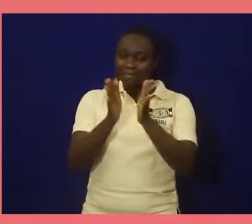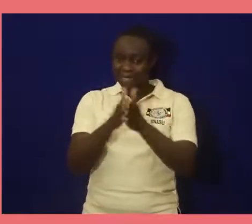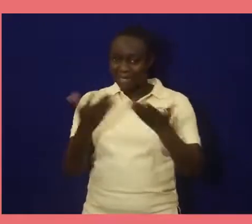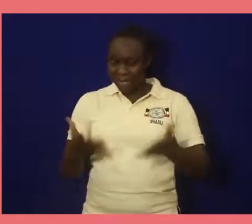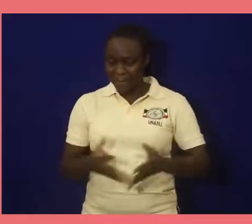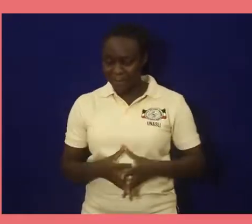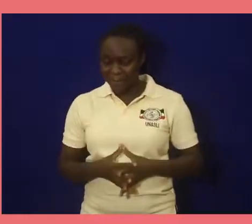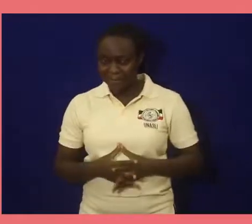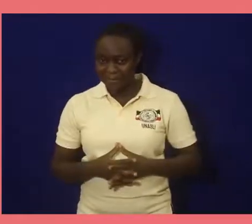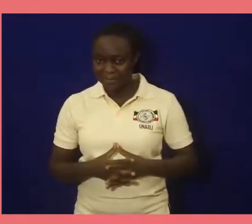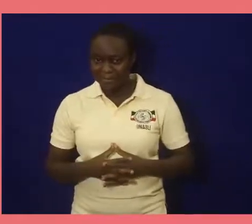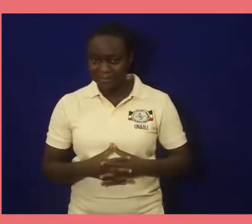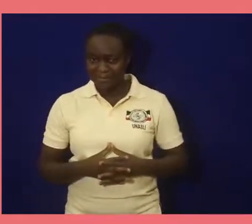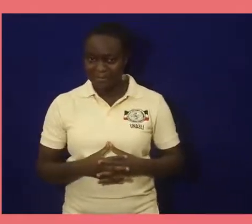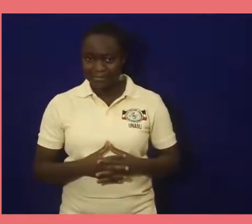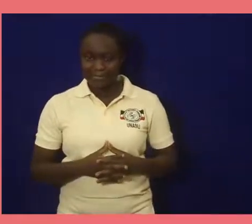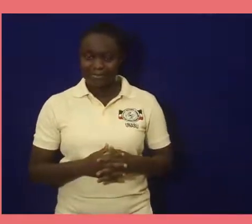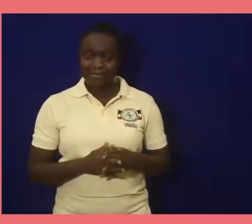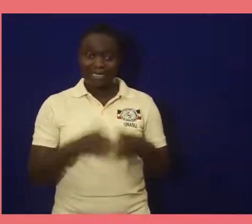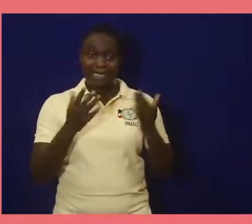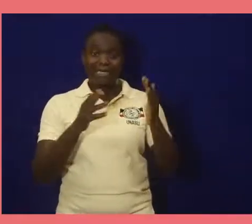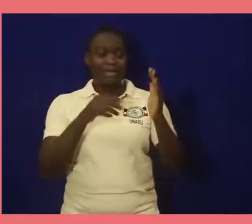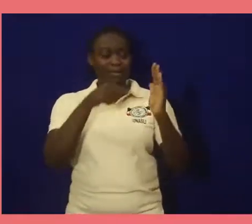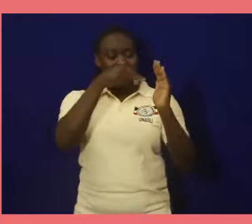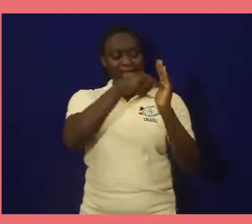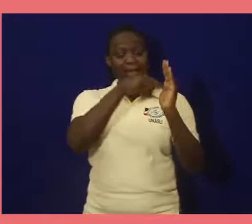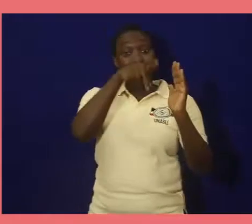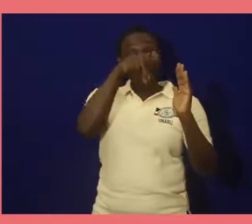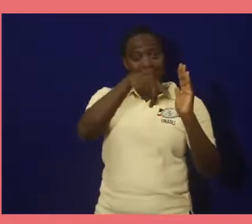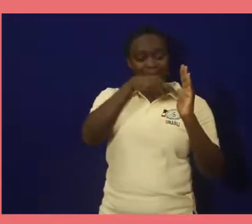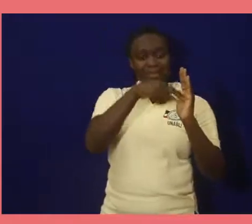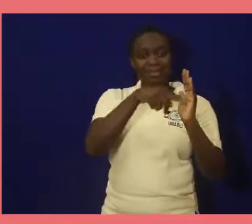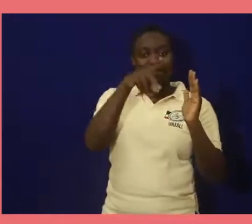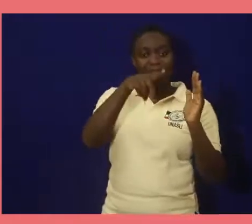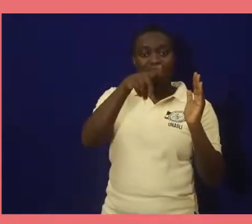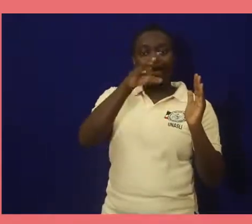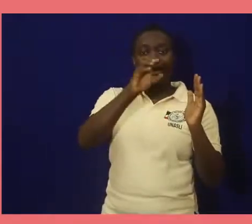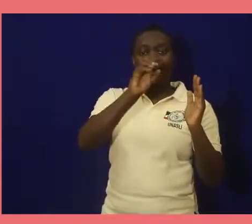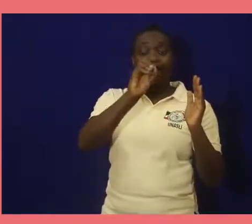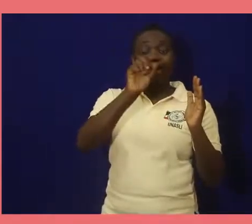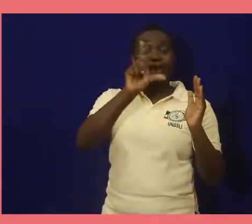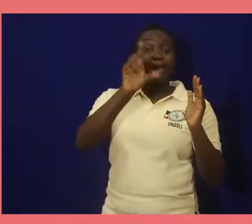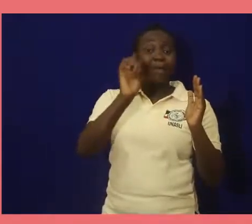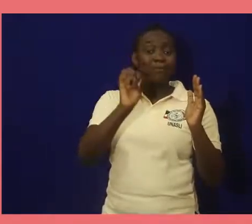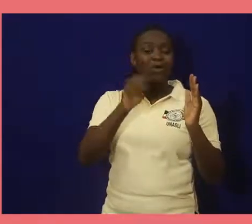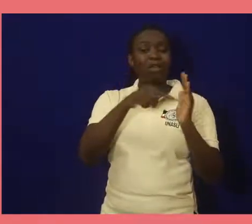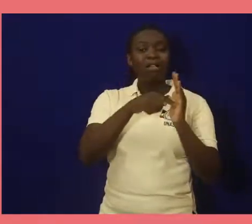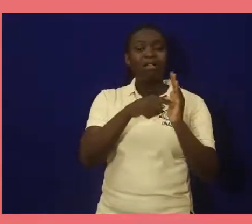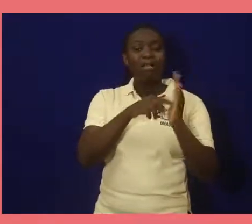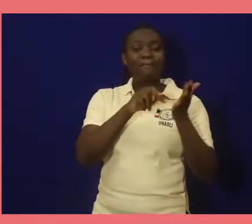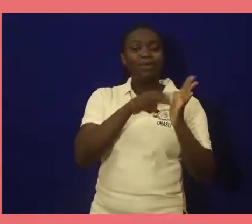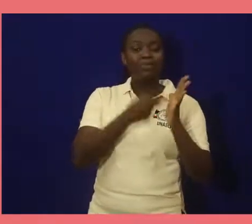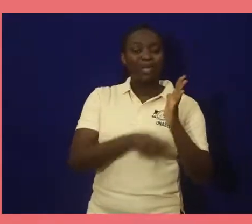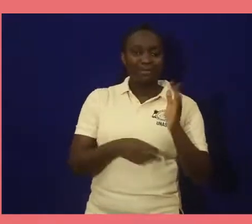see whether we are moving together. The pole. Let me begin with the pole.